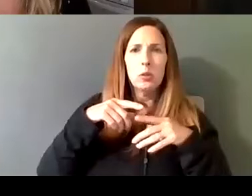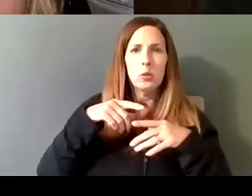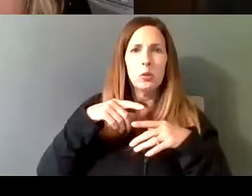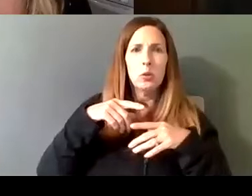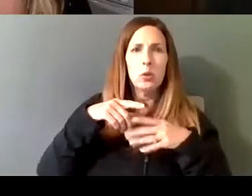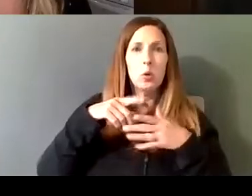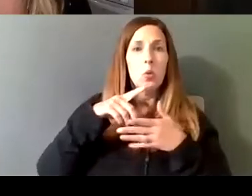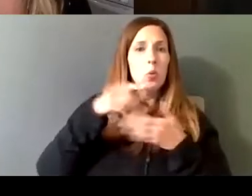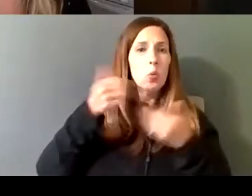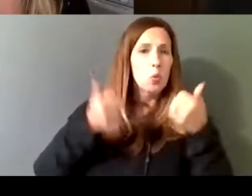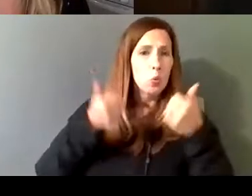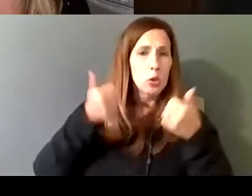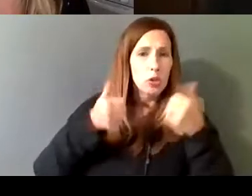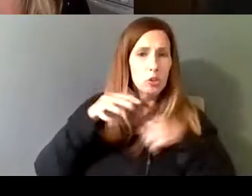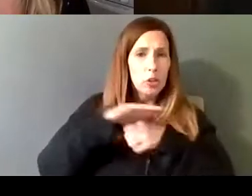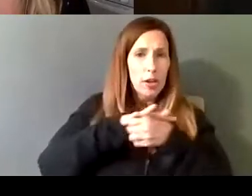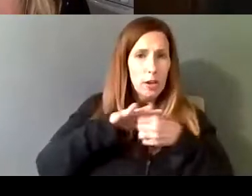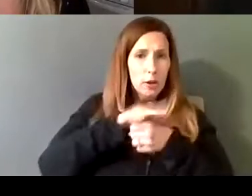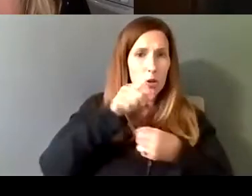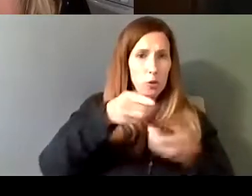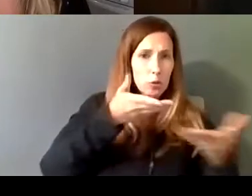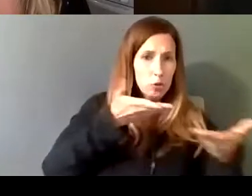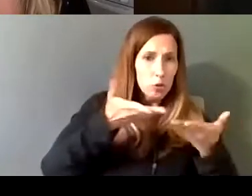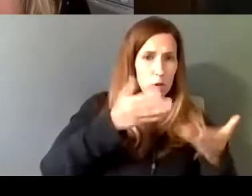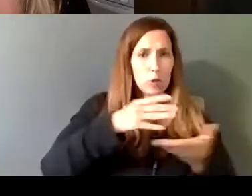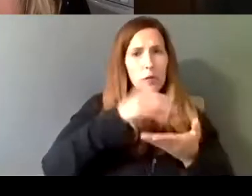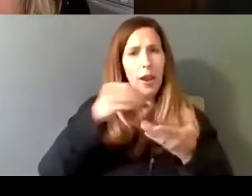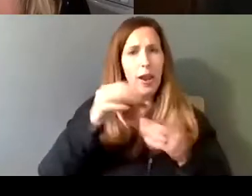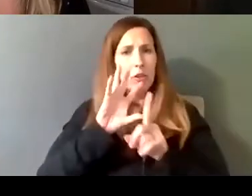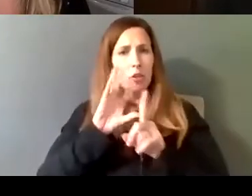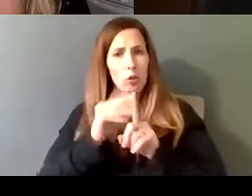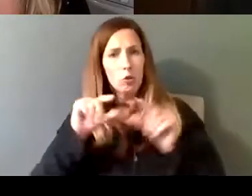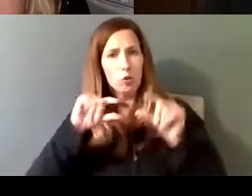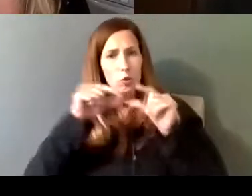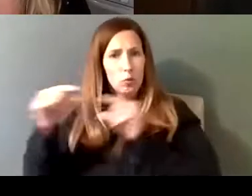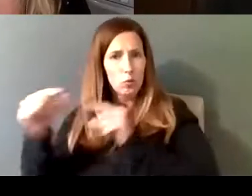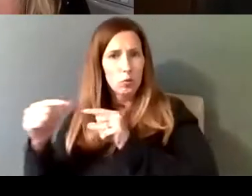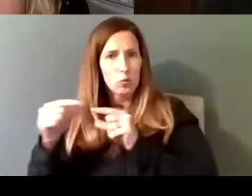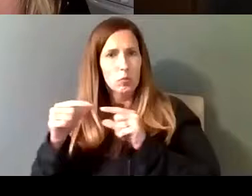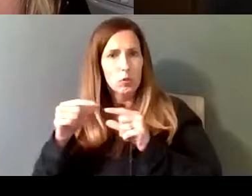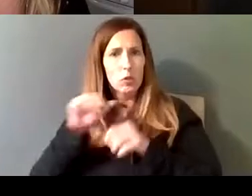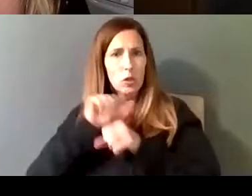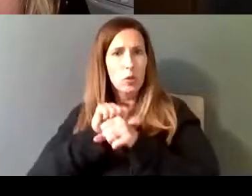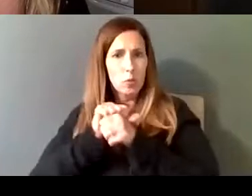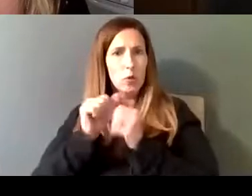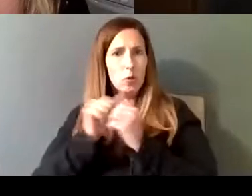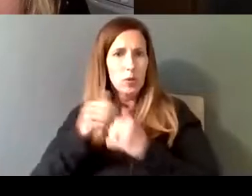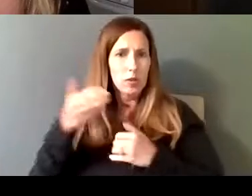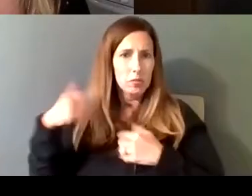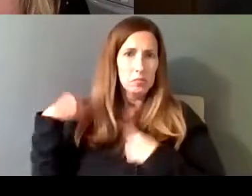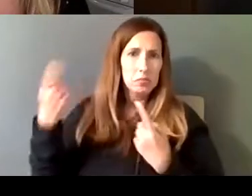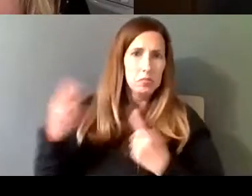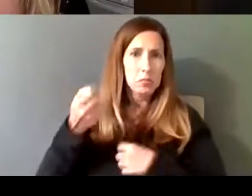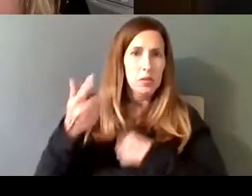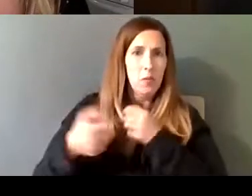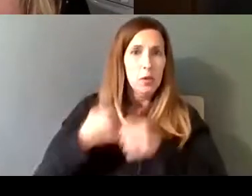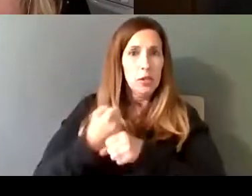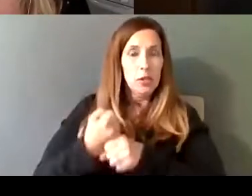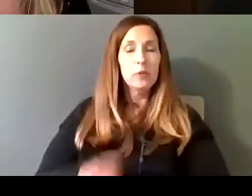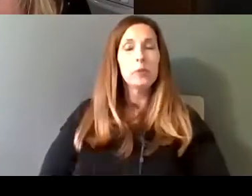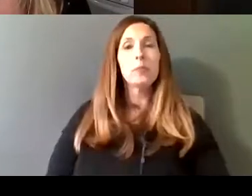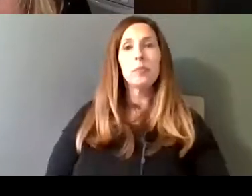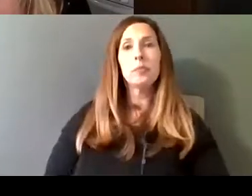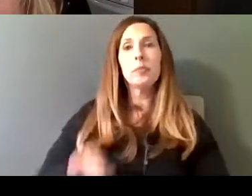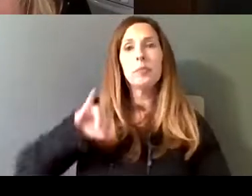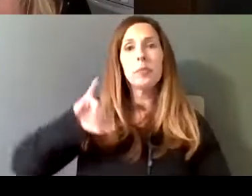serve. And some details about the cultural groups that your organization has worked with over the past several years. Jackie,